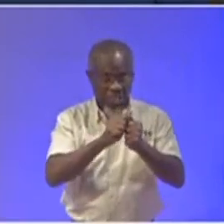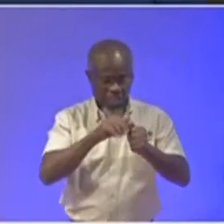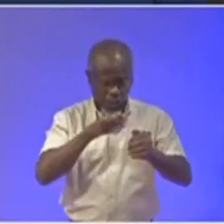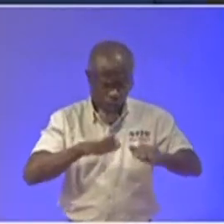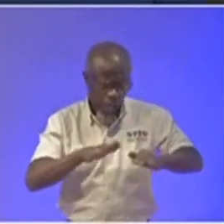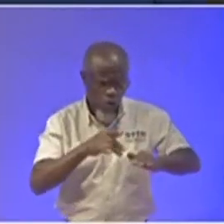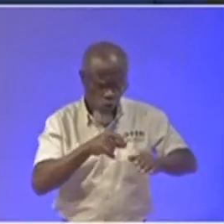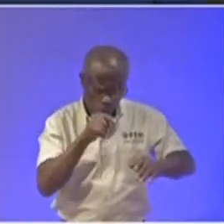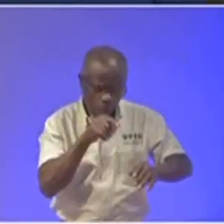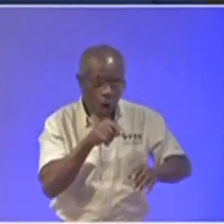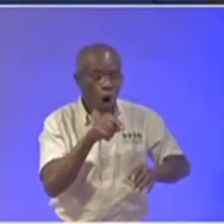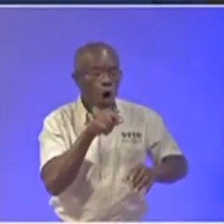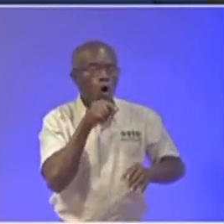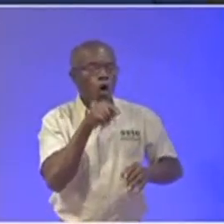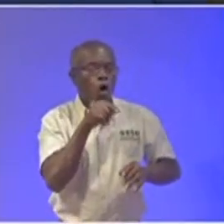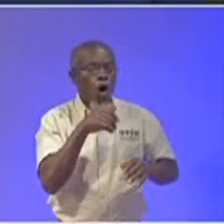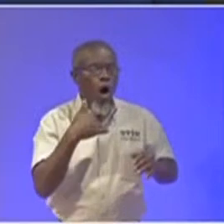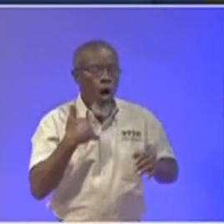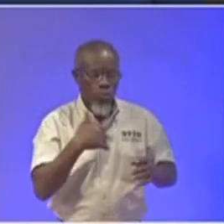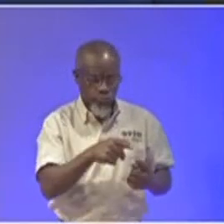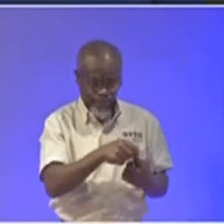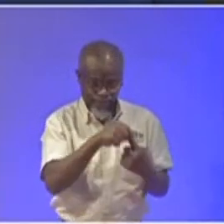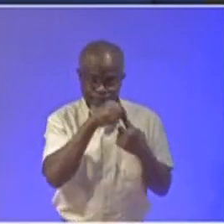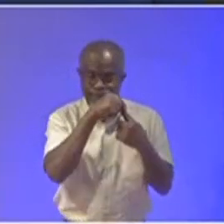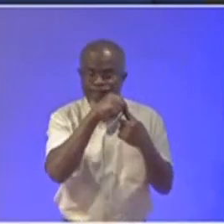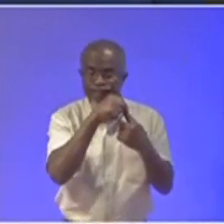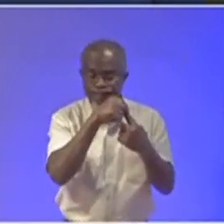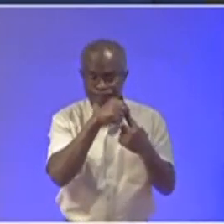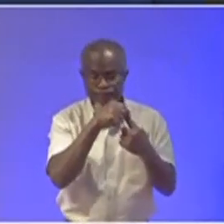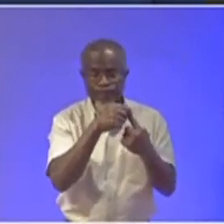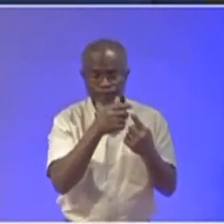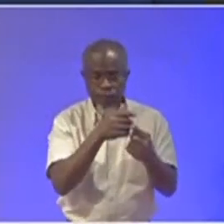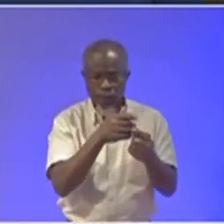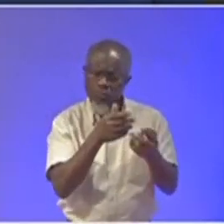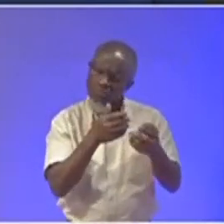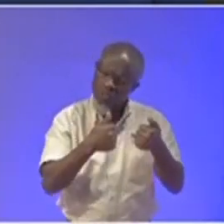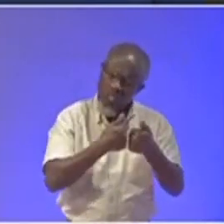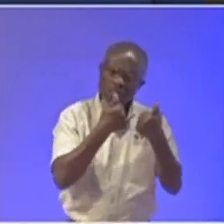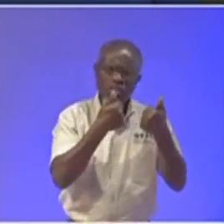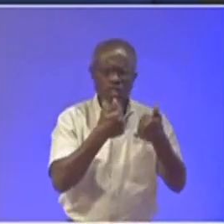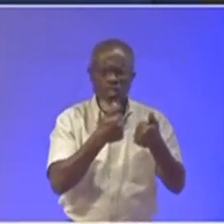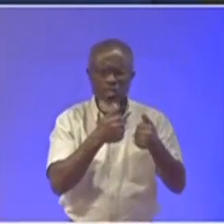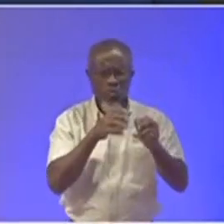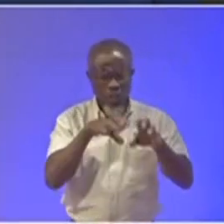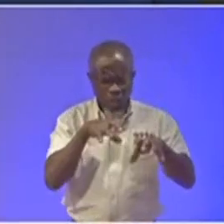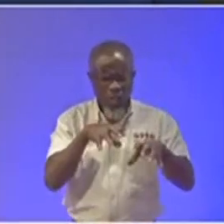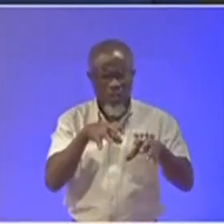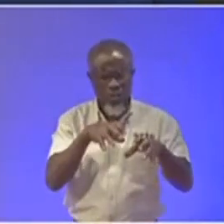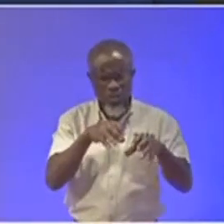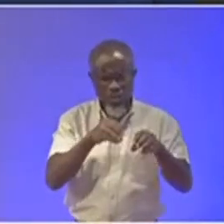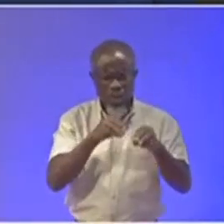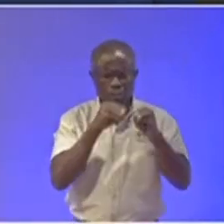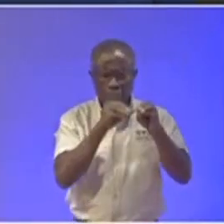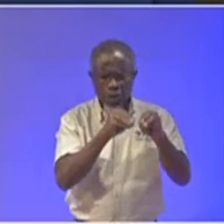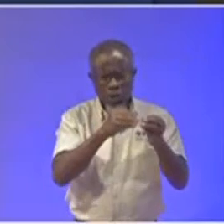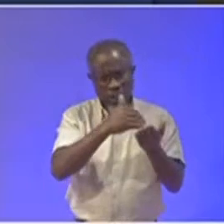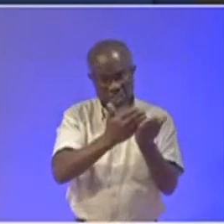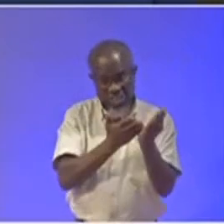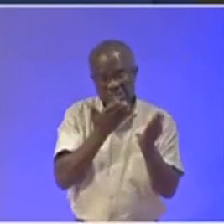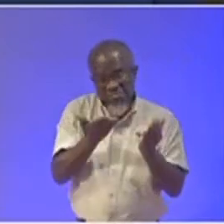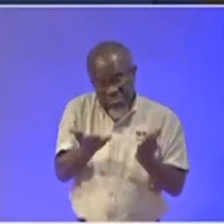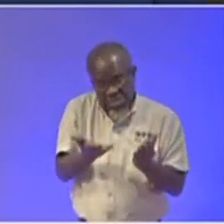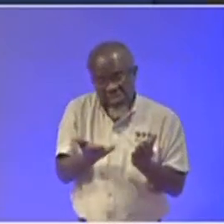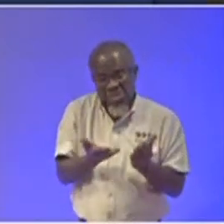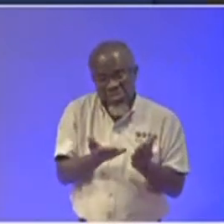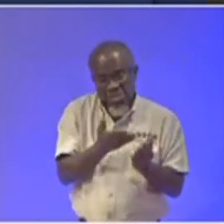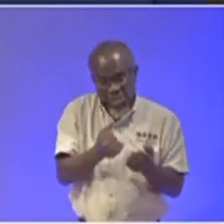issues, in many instances benefited from a psychoeducational assessment and other kinds of assessments with recommendations coming out, and